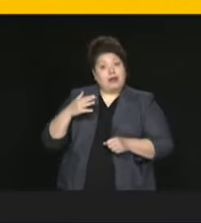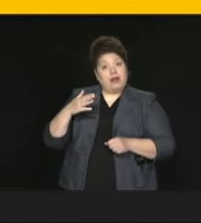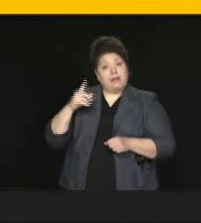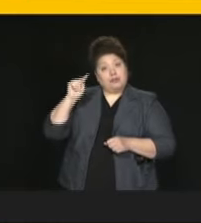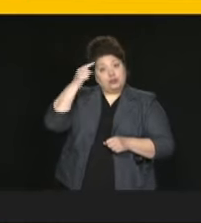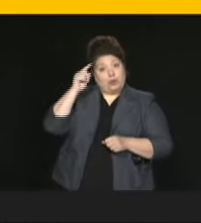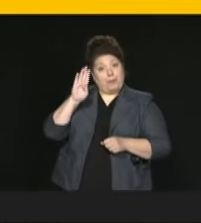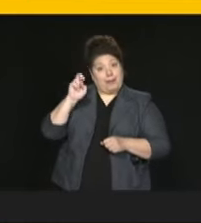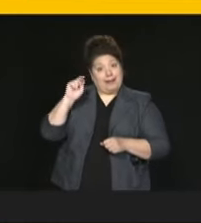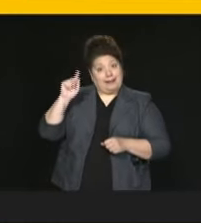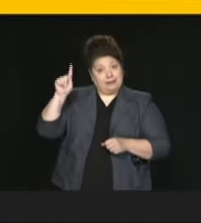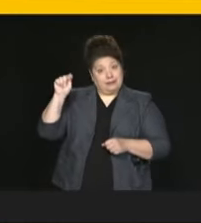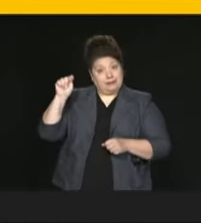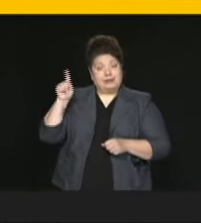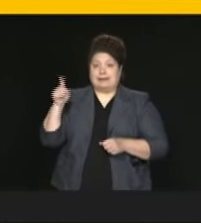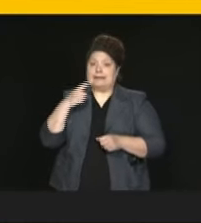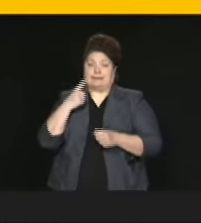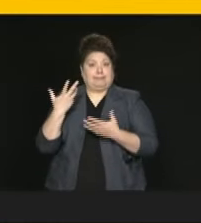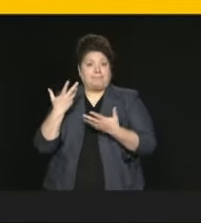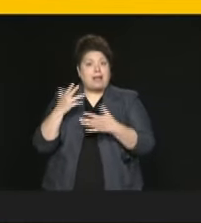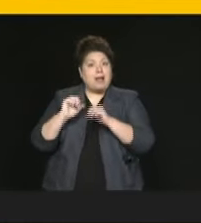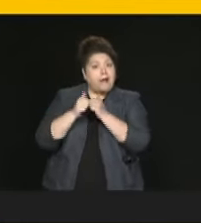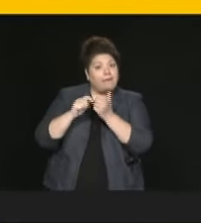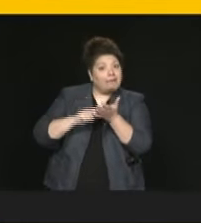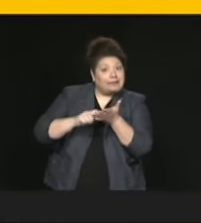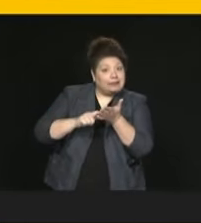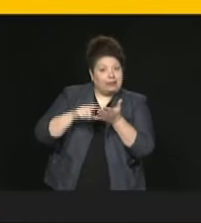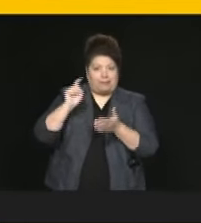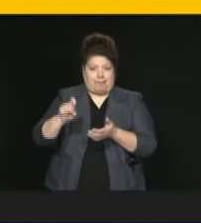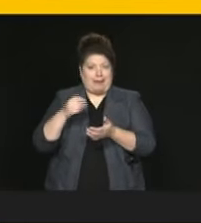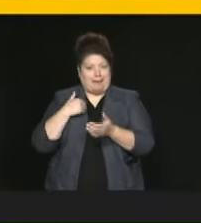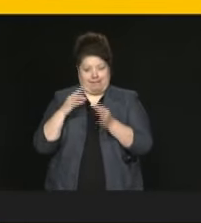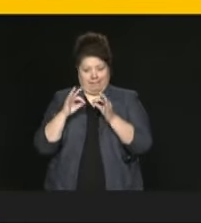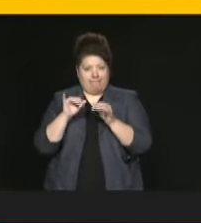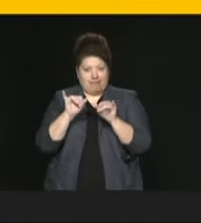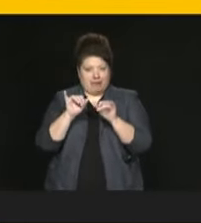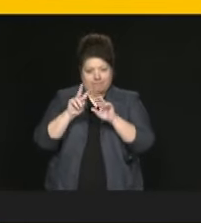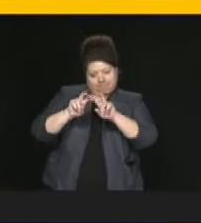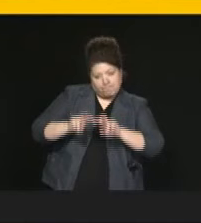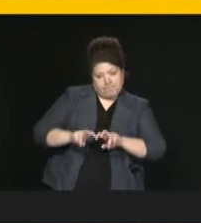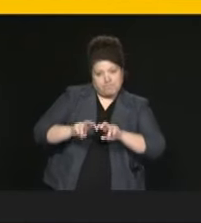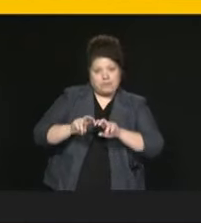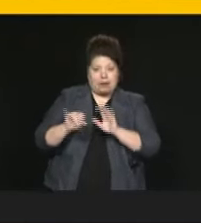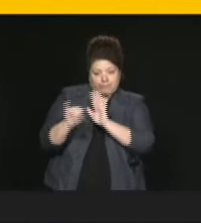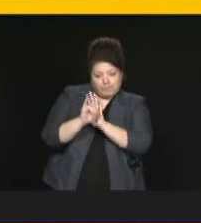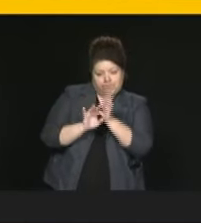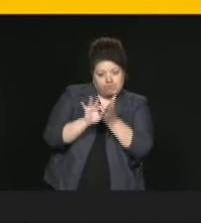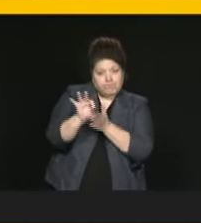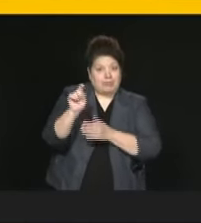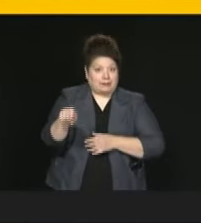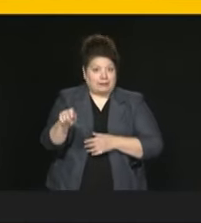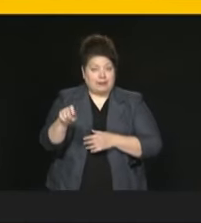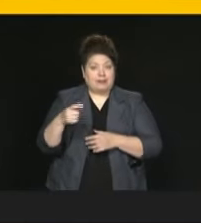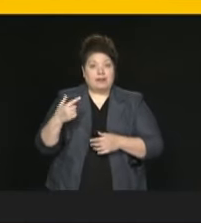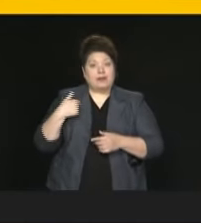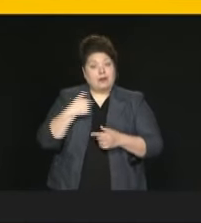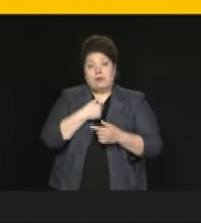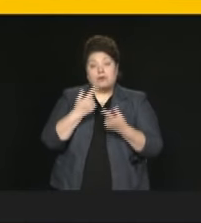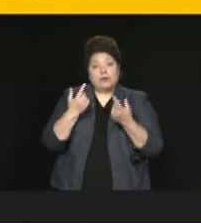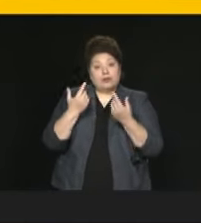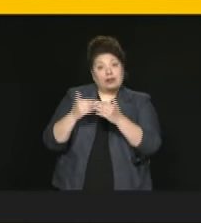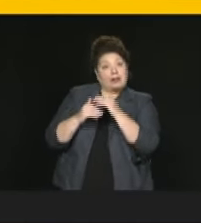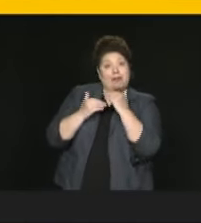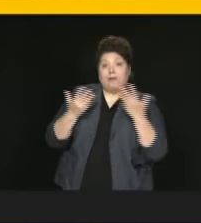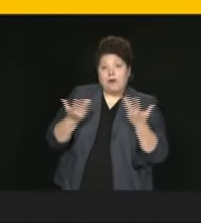measure. And to be frank, the data that my department provides is limited by what it's being collected. This means accurate data is